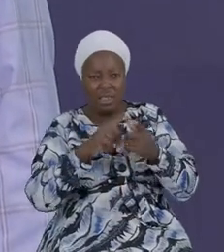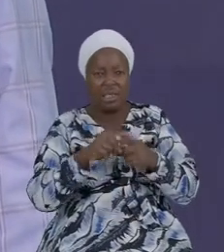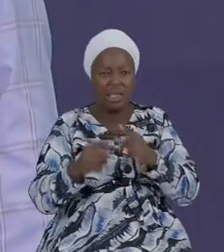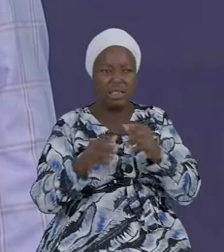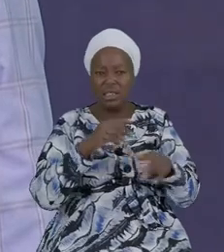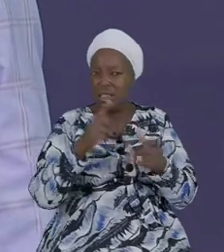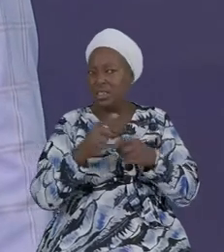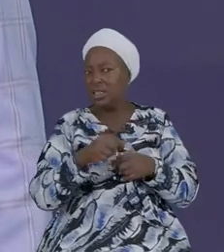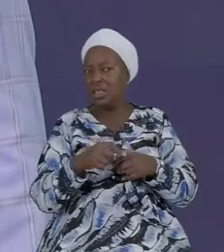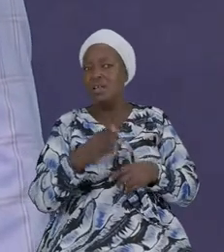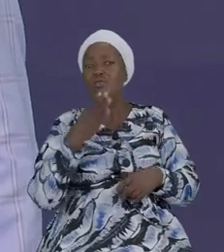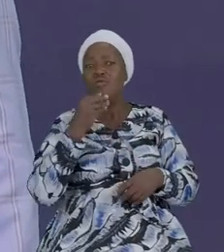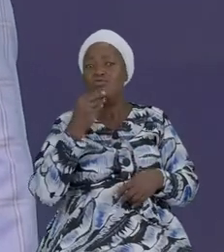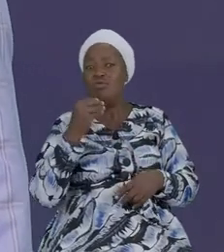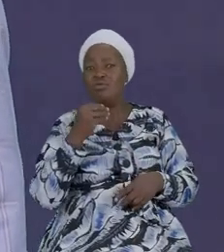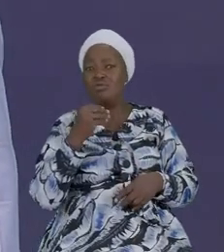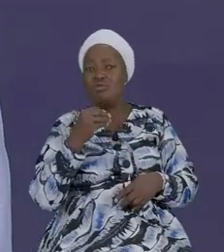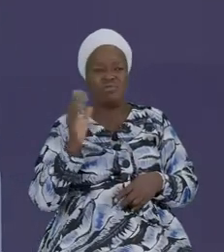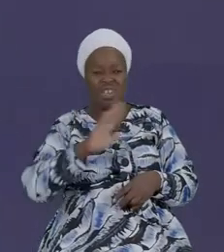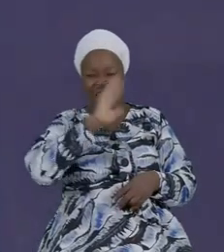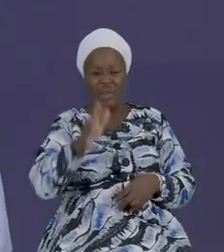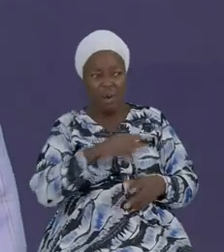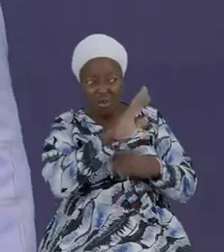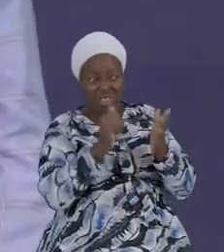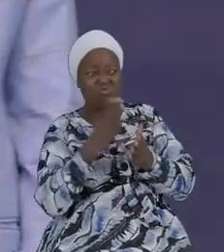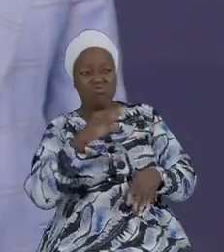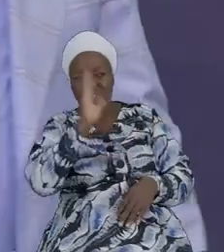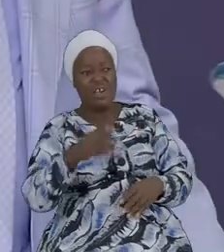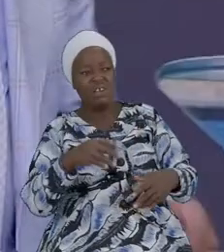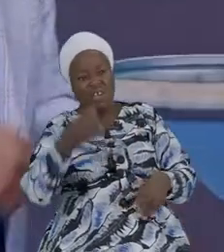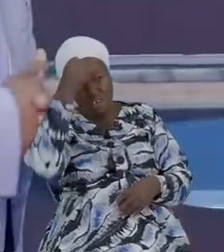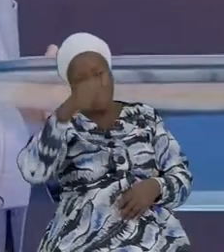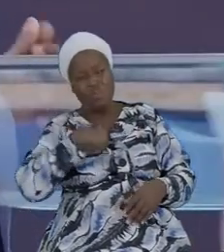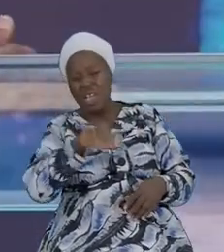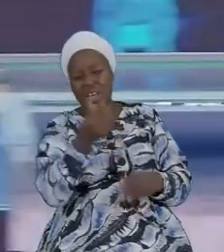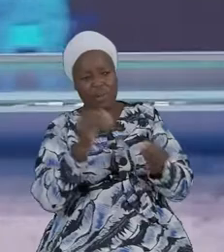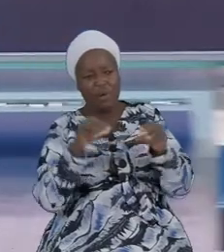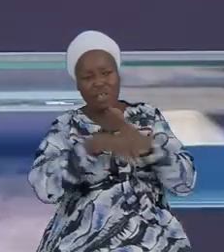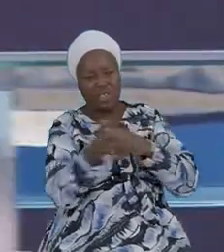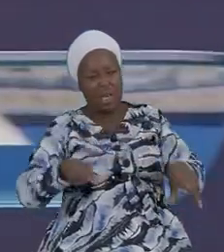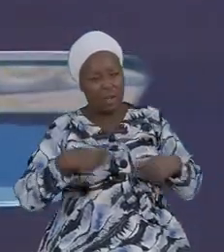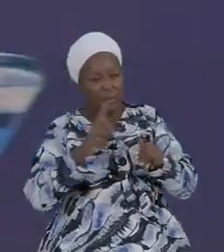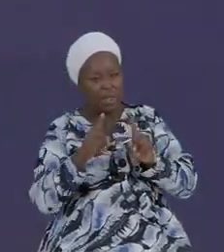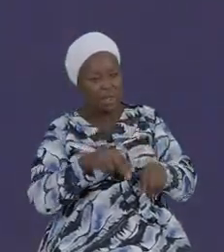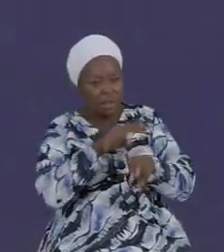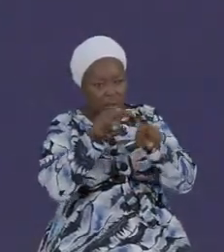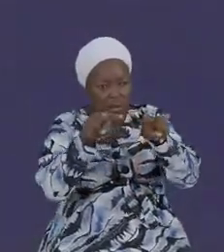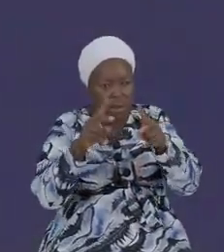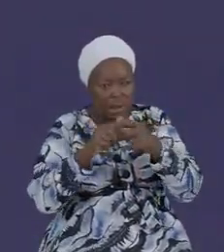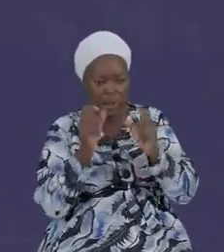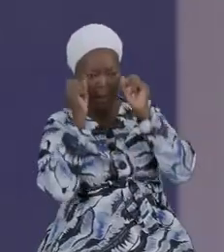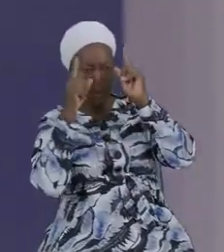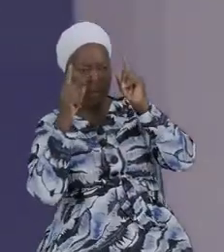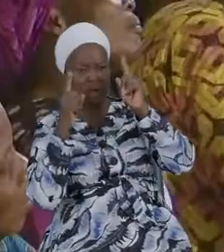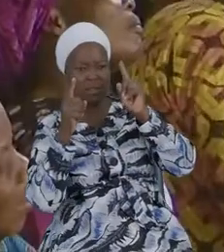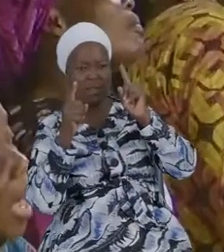Jews will never disobey me anymore in their lives. And then he was surprised. Your